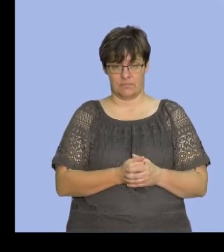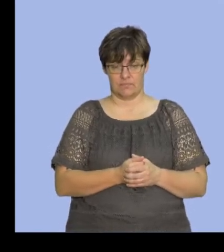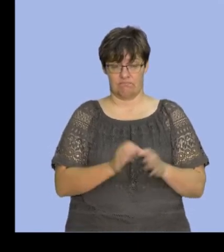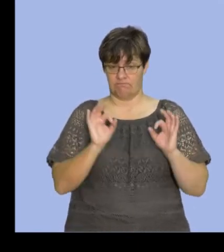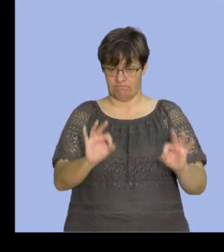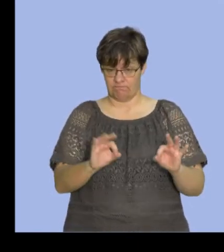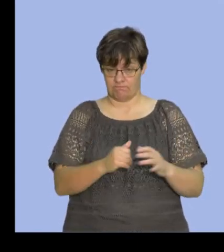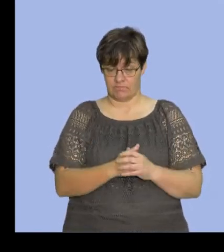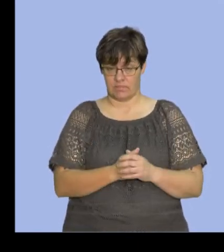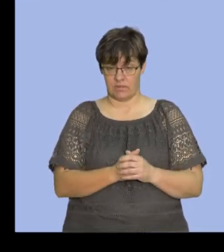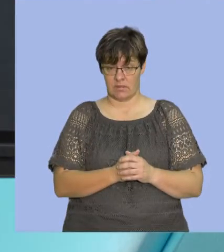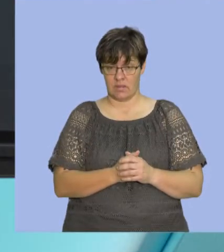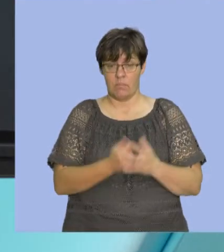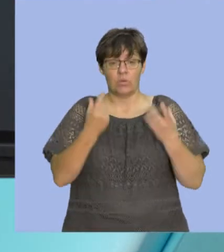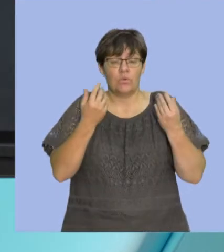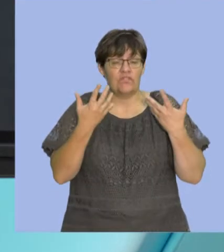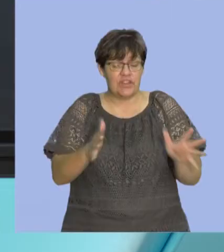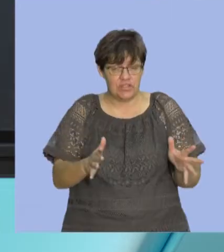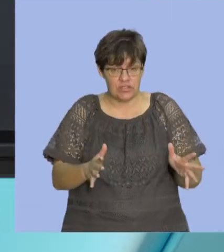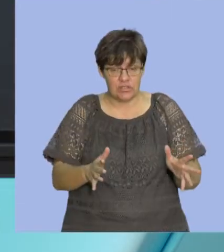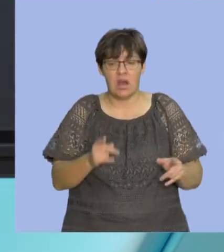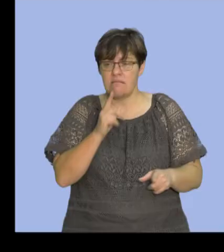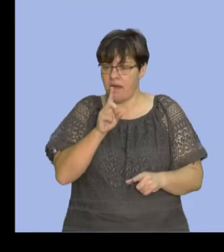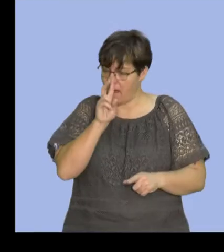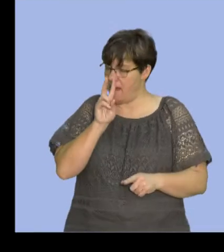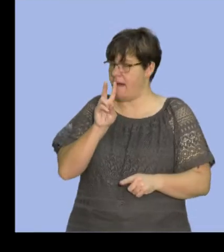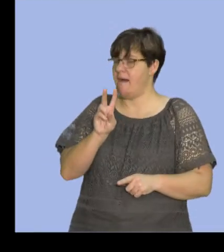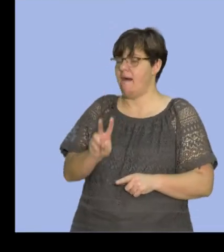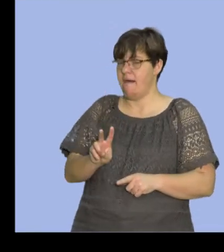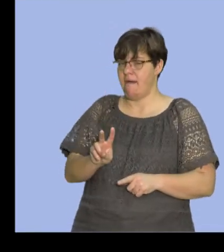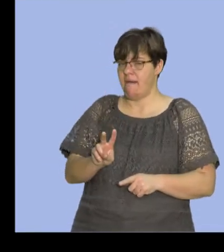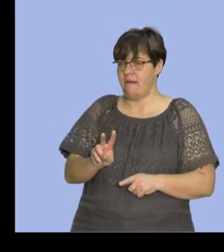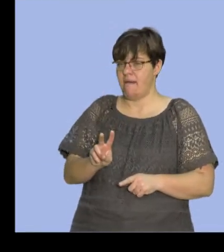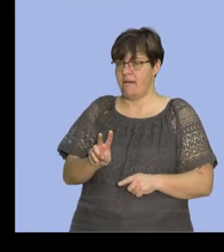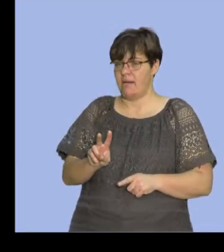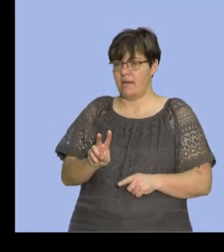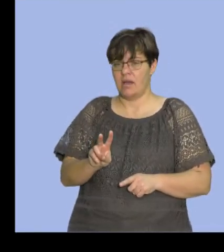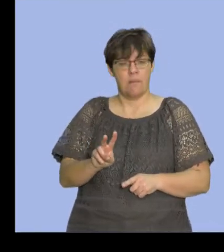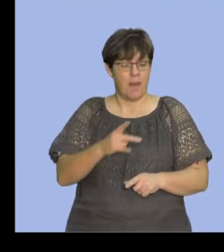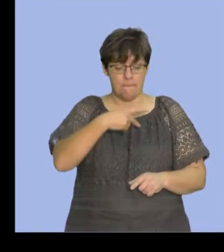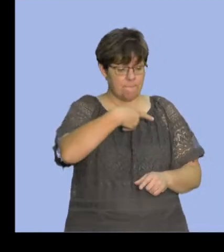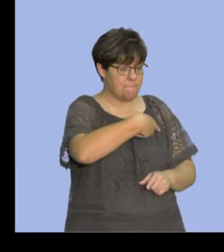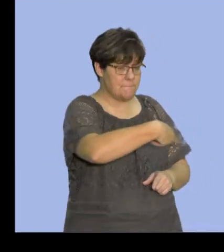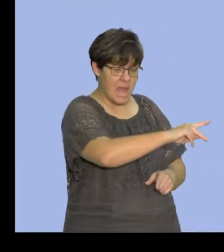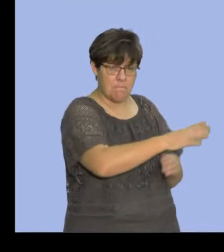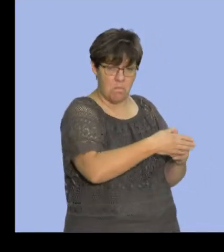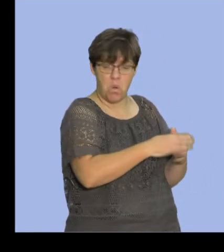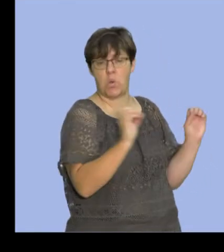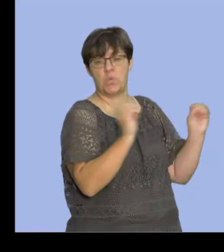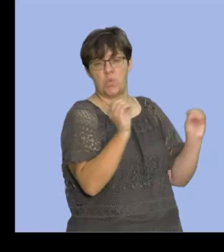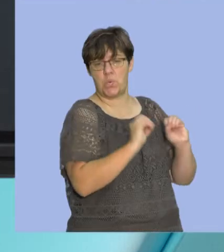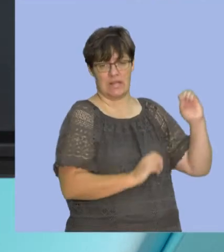Right? And if I do that, I can now clearly see that I'm not owing my creditor any money.